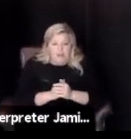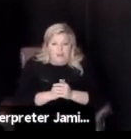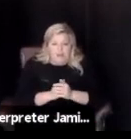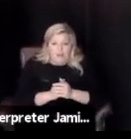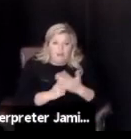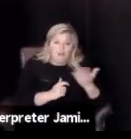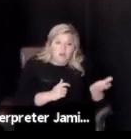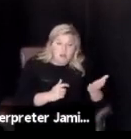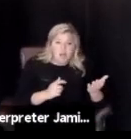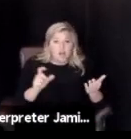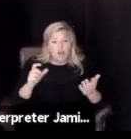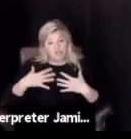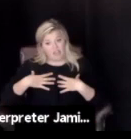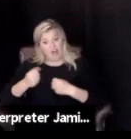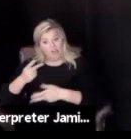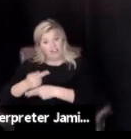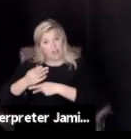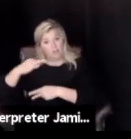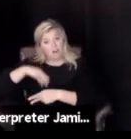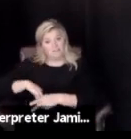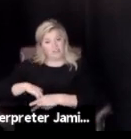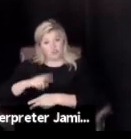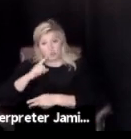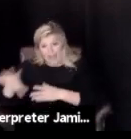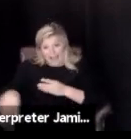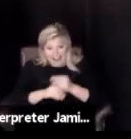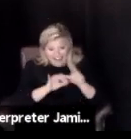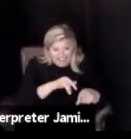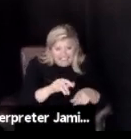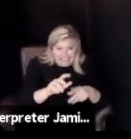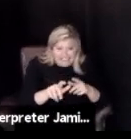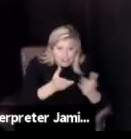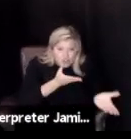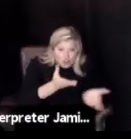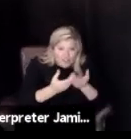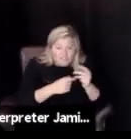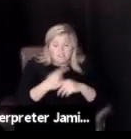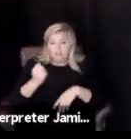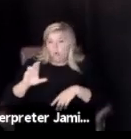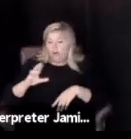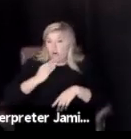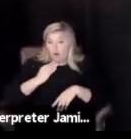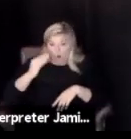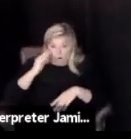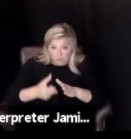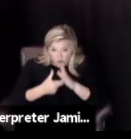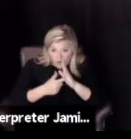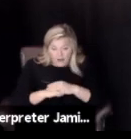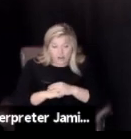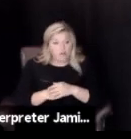of the healthcare benefits? Should it be something we do from home? Do we bring them into the office? Shall we do it